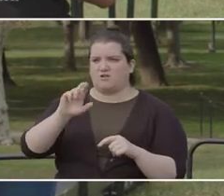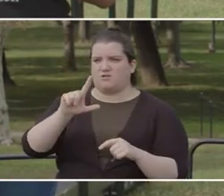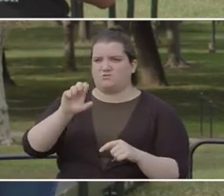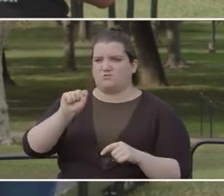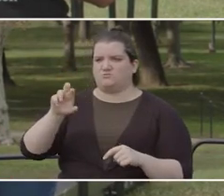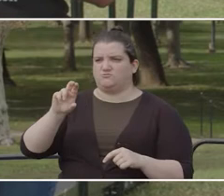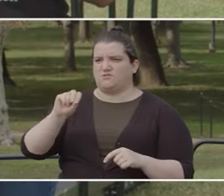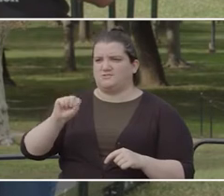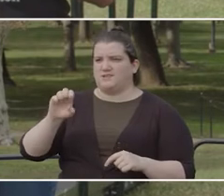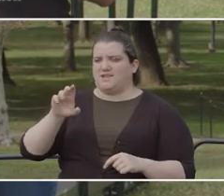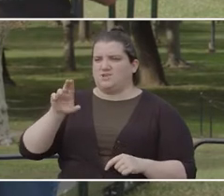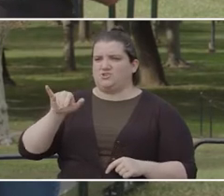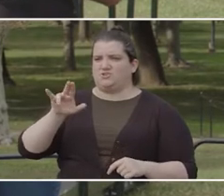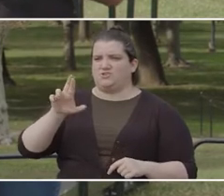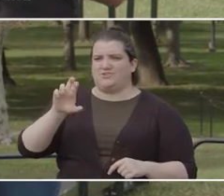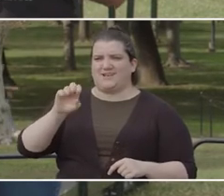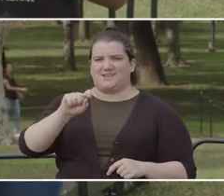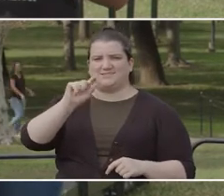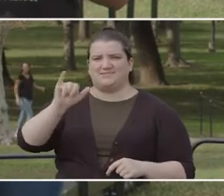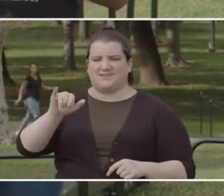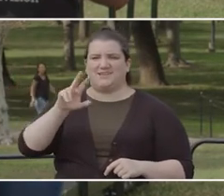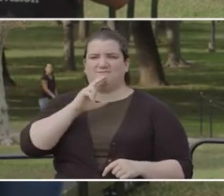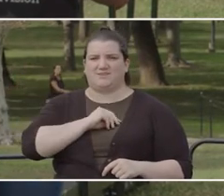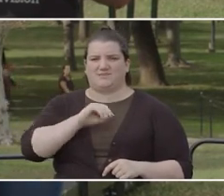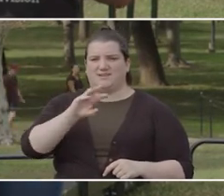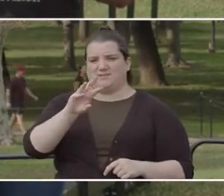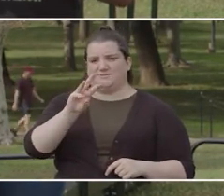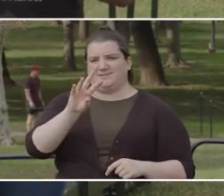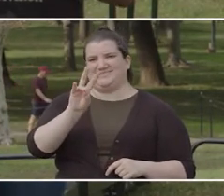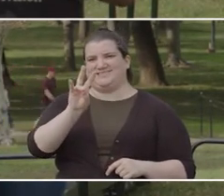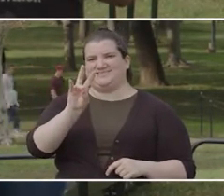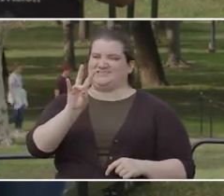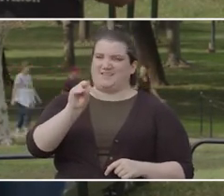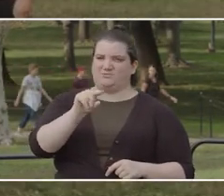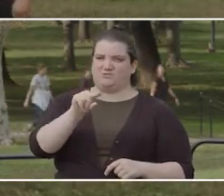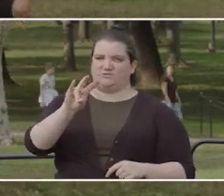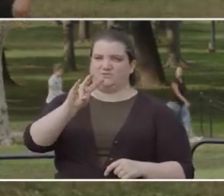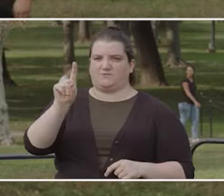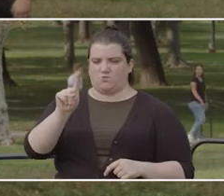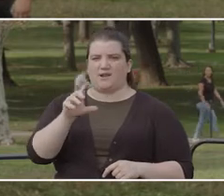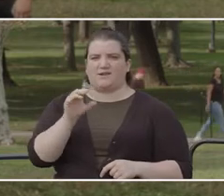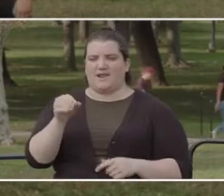Jose Uresti, Vietnam, 69-71, Bronze Star recipient.